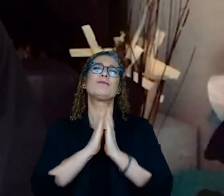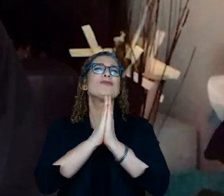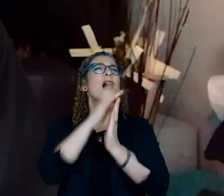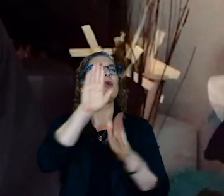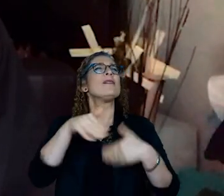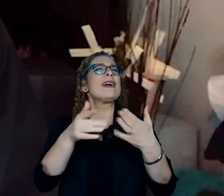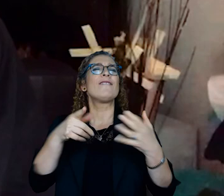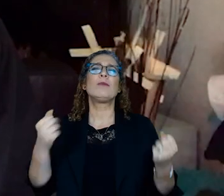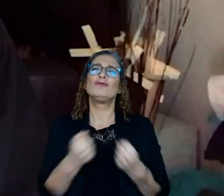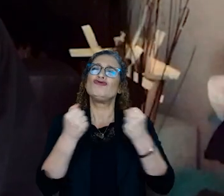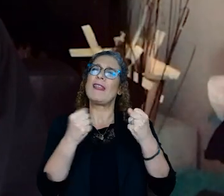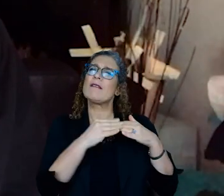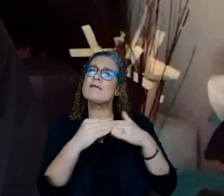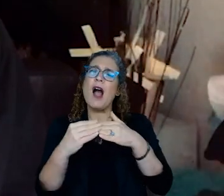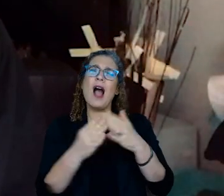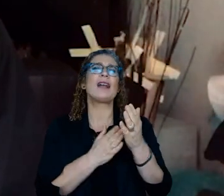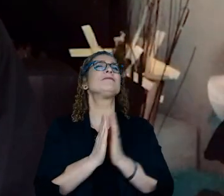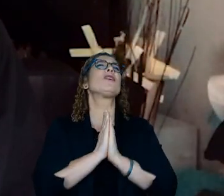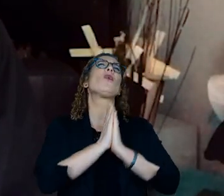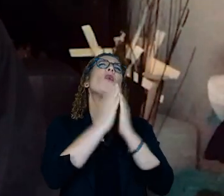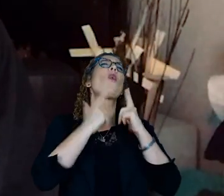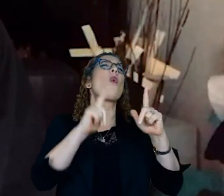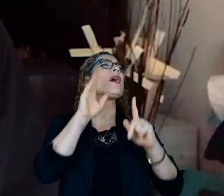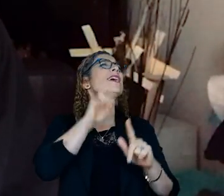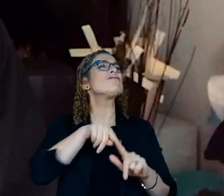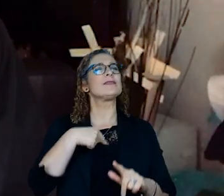time. Lord, hear us.